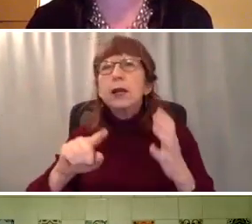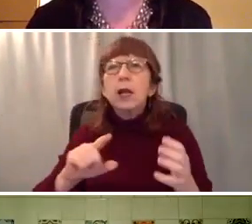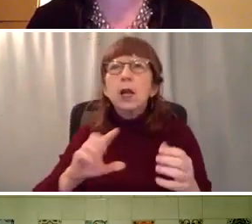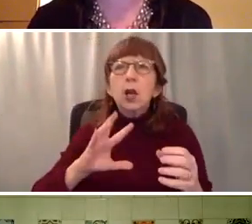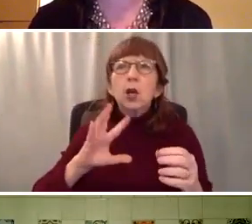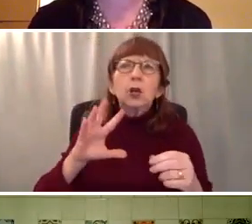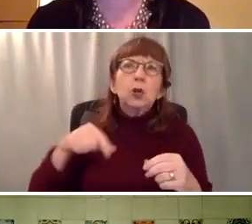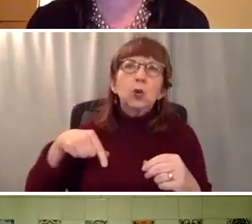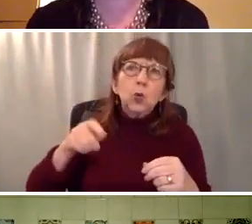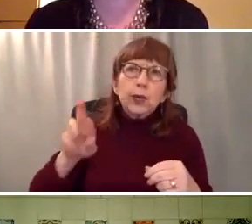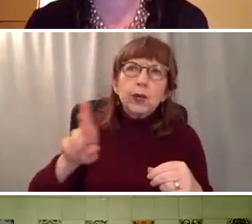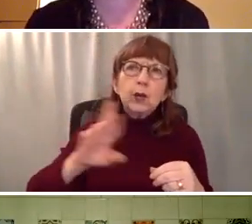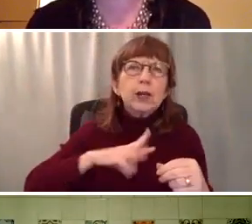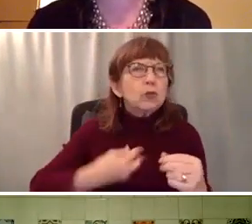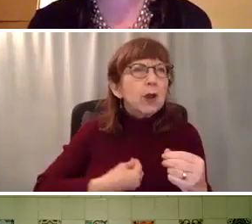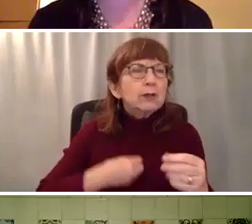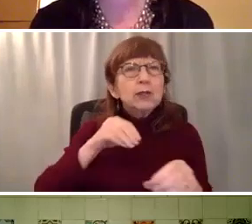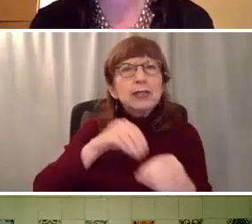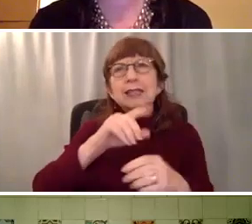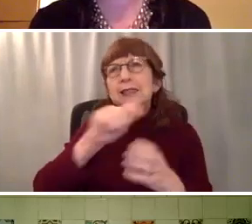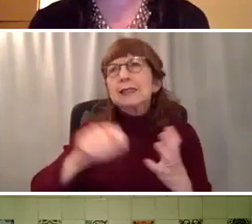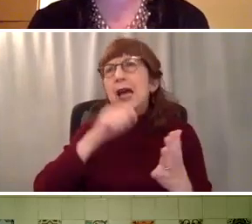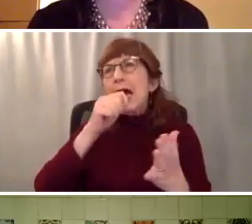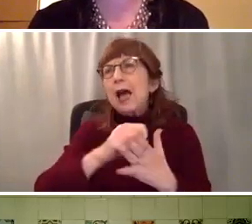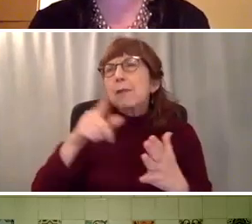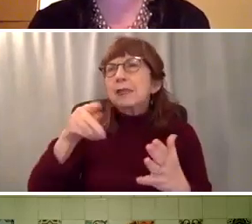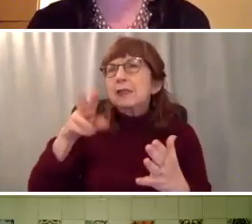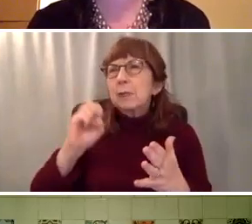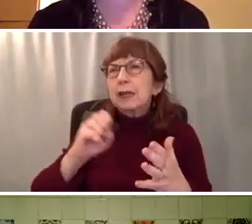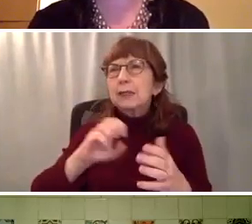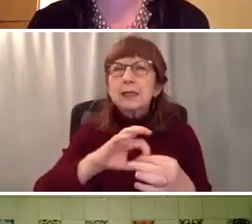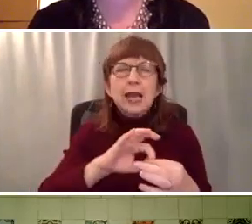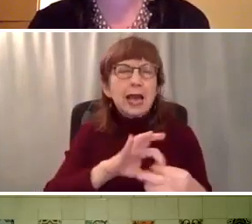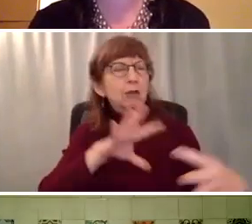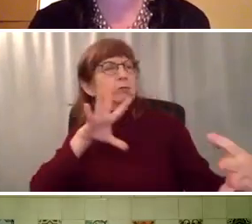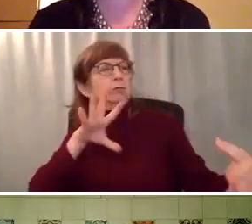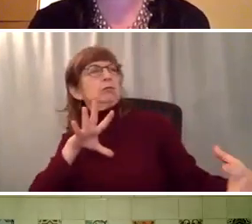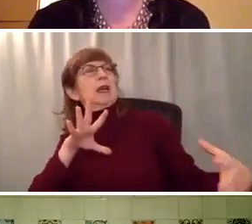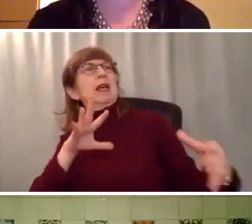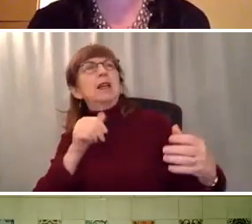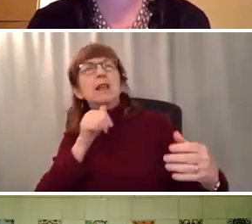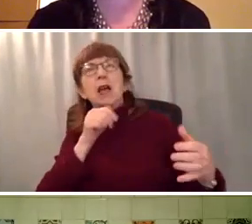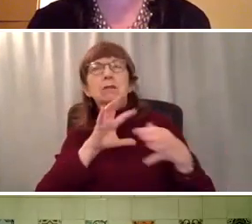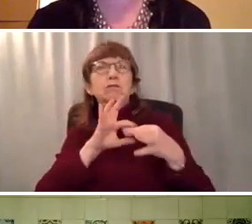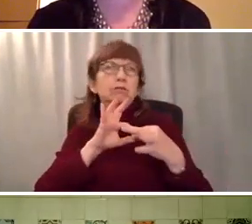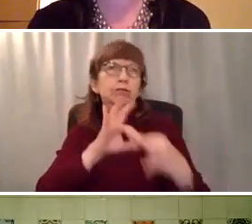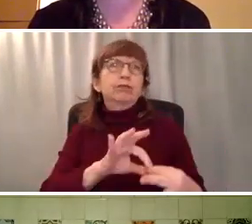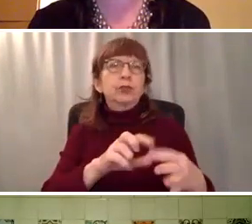space. And what does it mean to step back from that and just be outside of the time continuum?